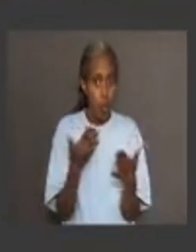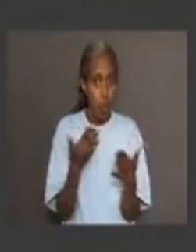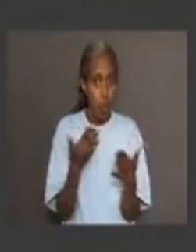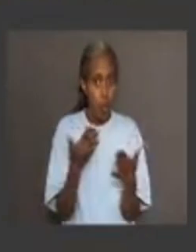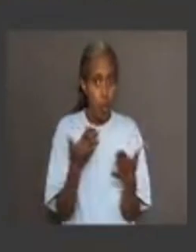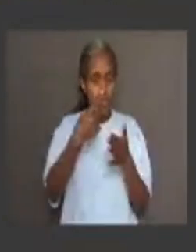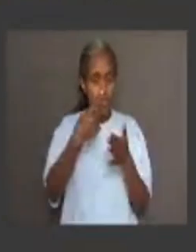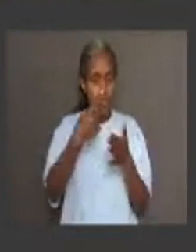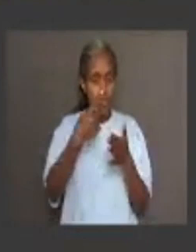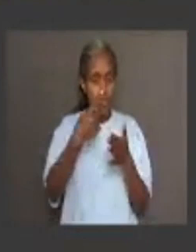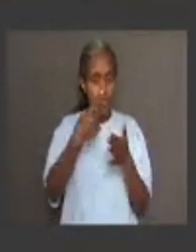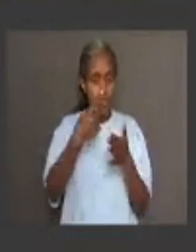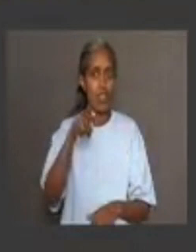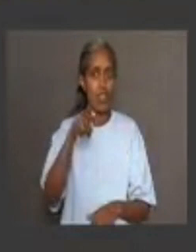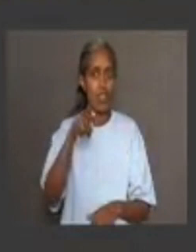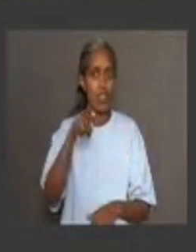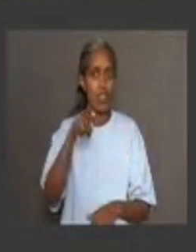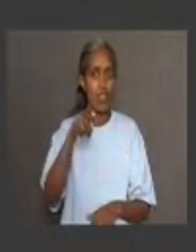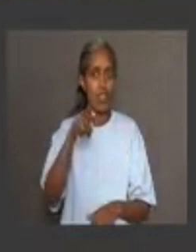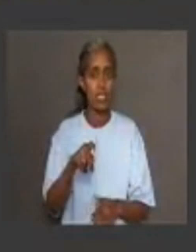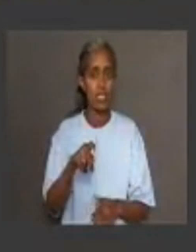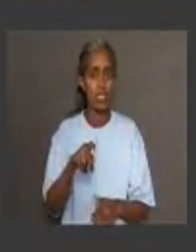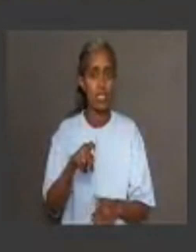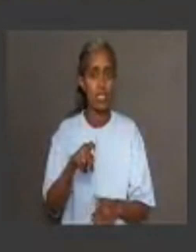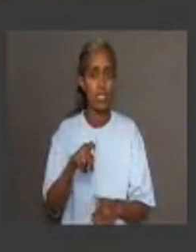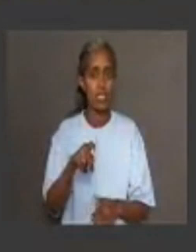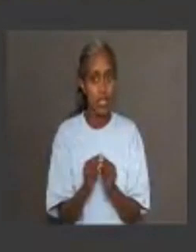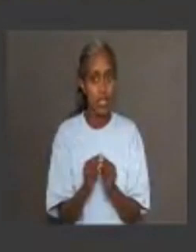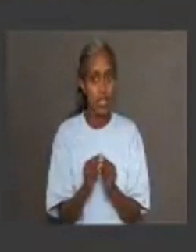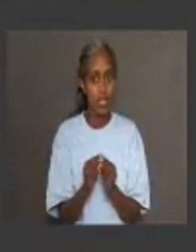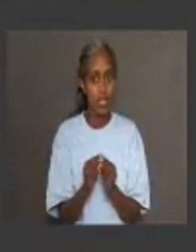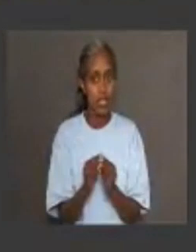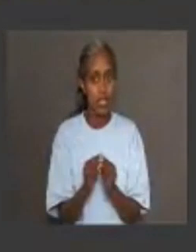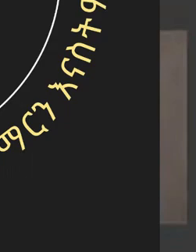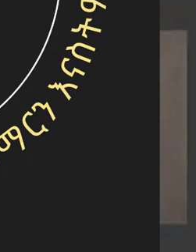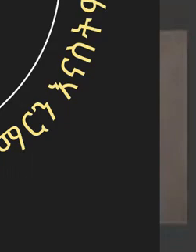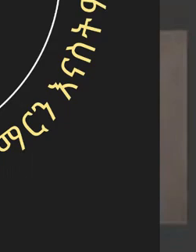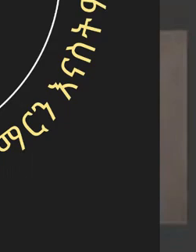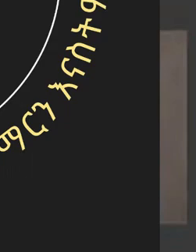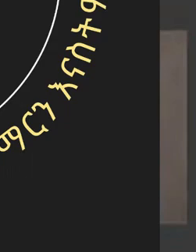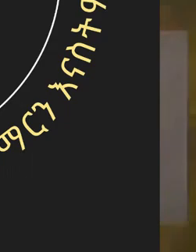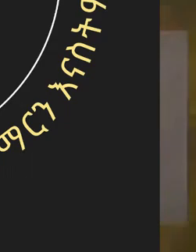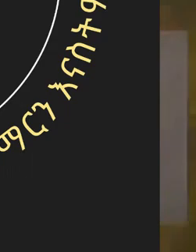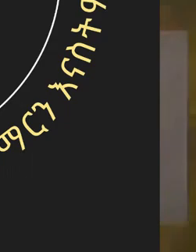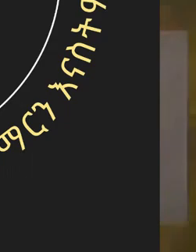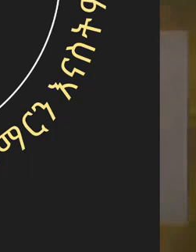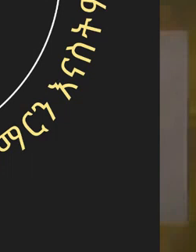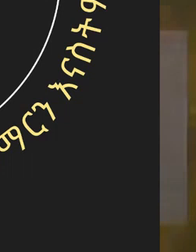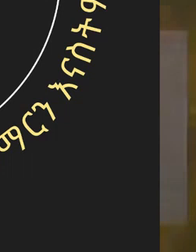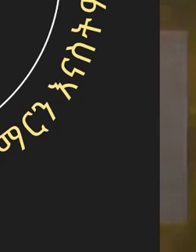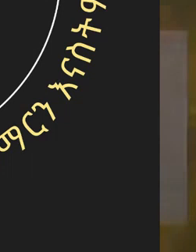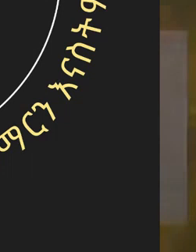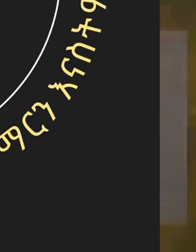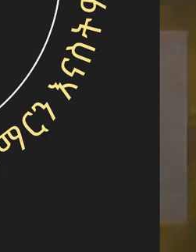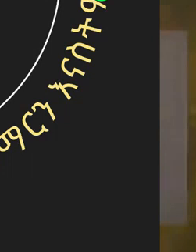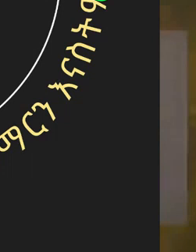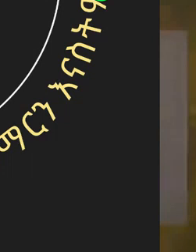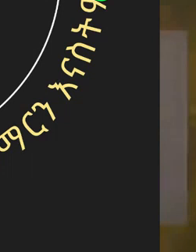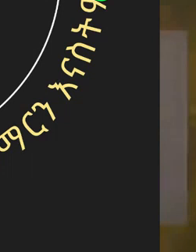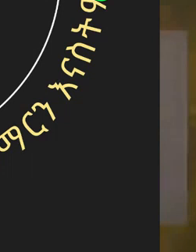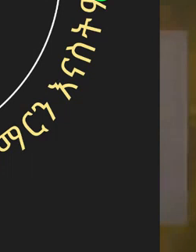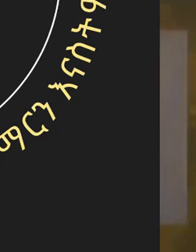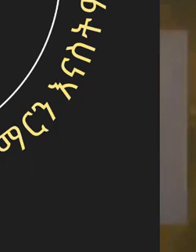x that are in the set of real numbers. Let us do one more activity,